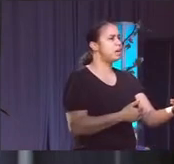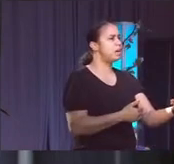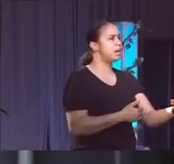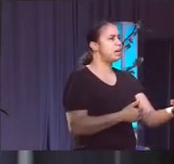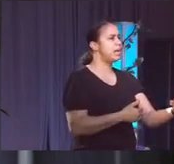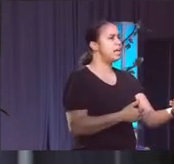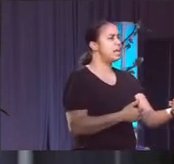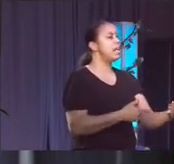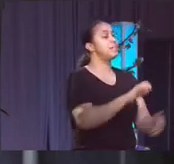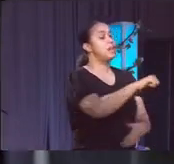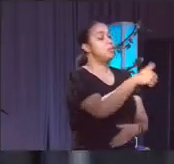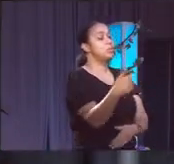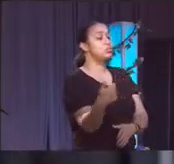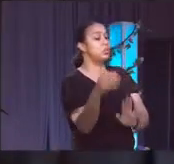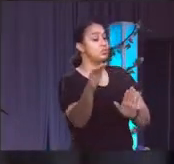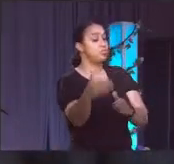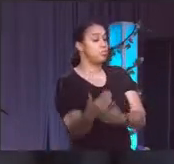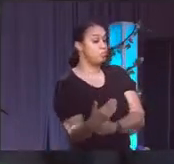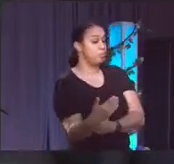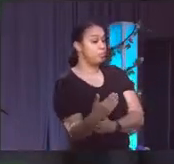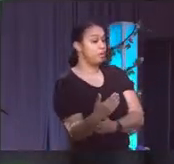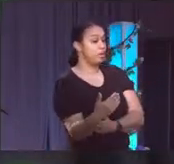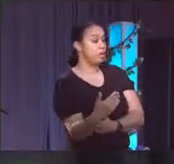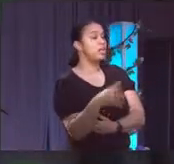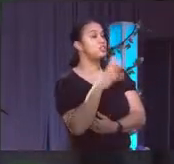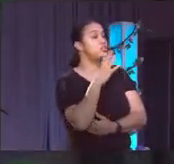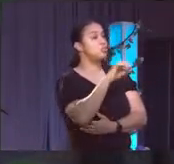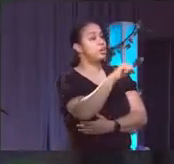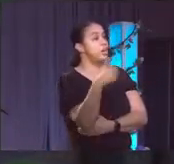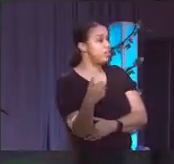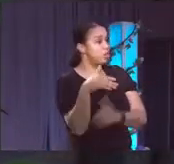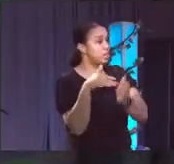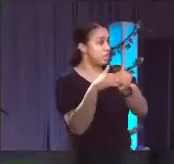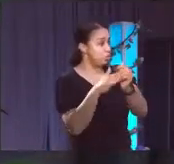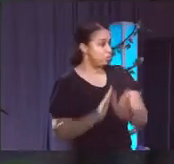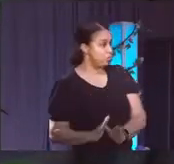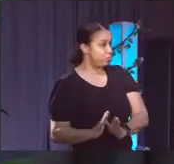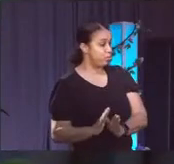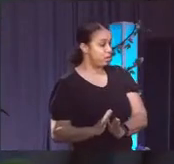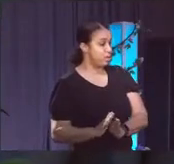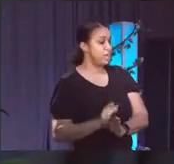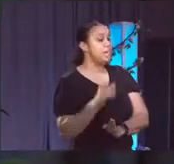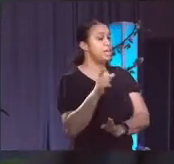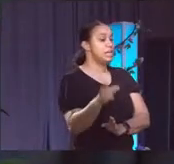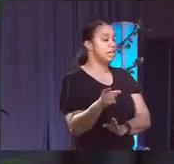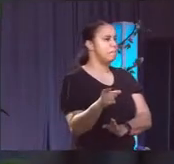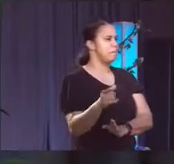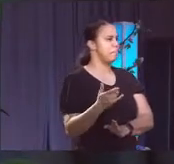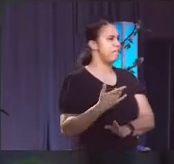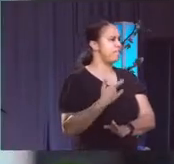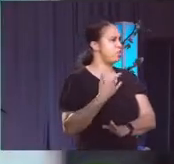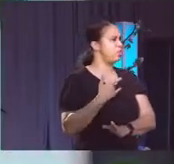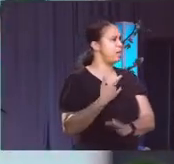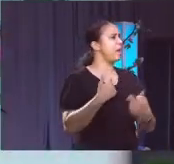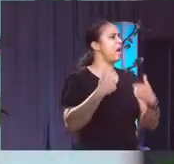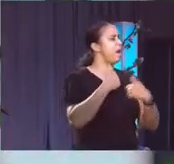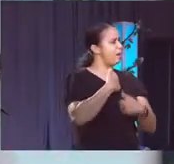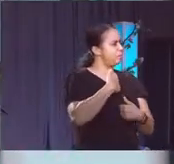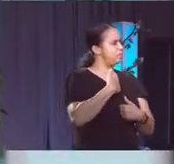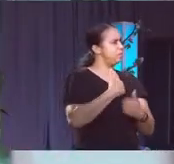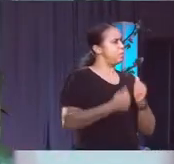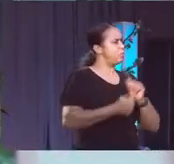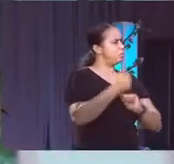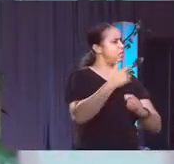Until I went into another room and talked to another leader who made me feel like I was the most interesting person in the